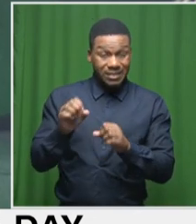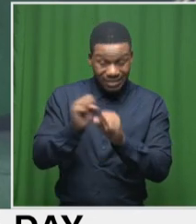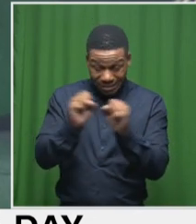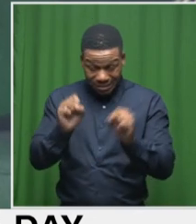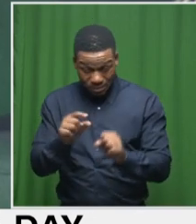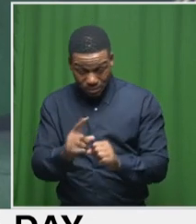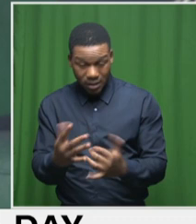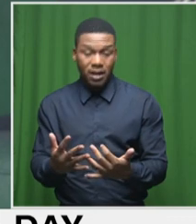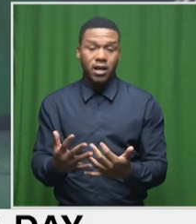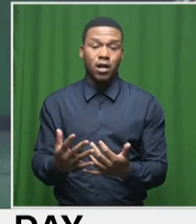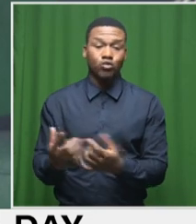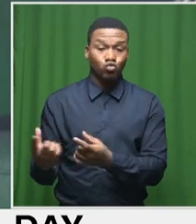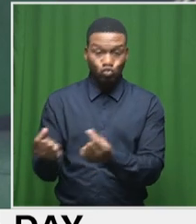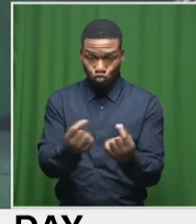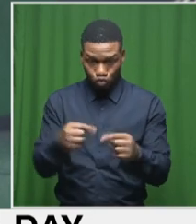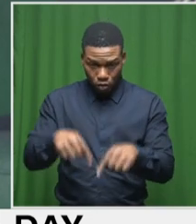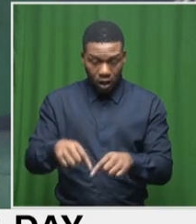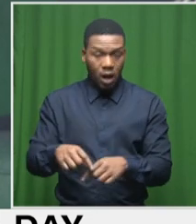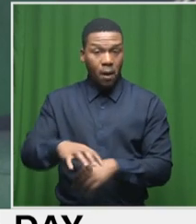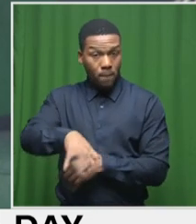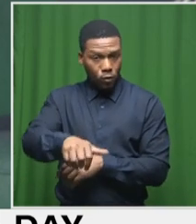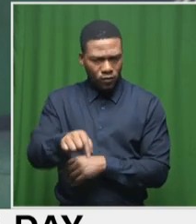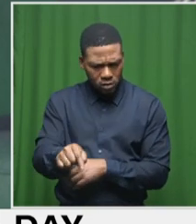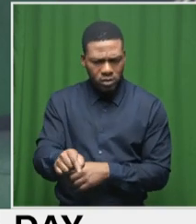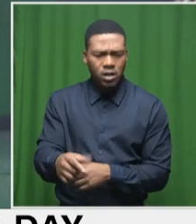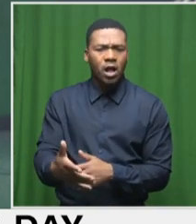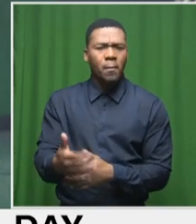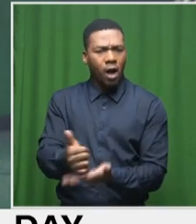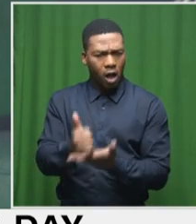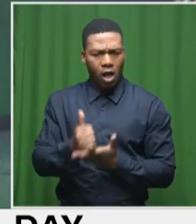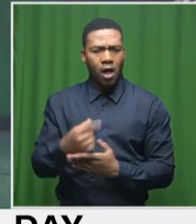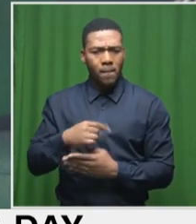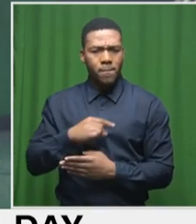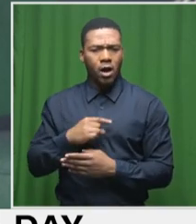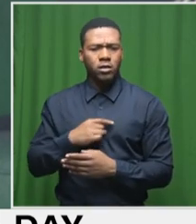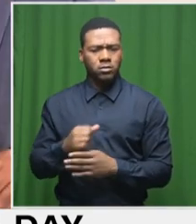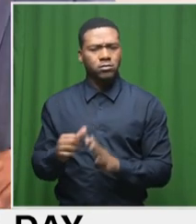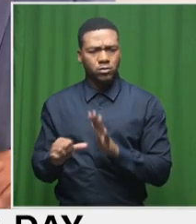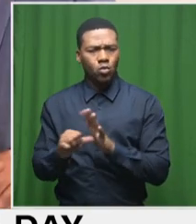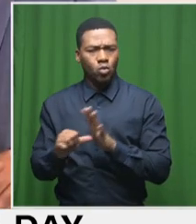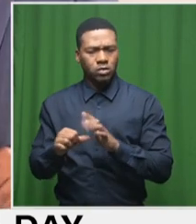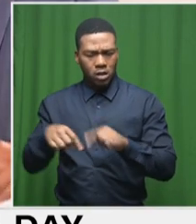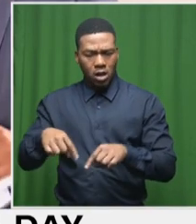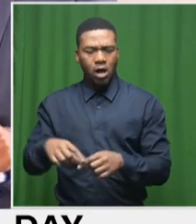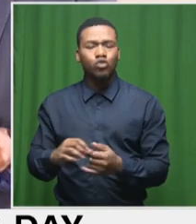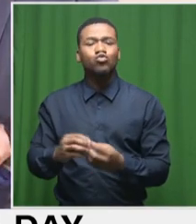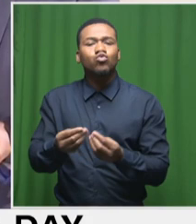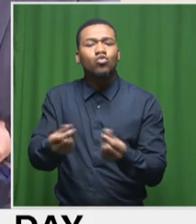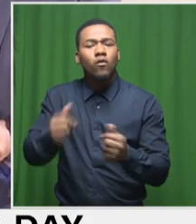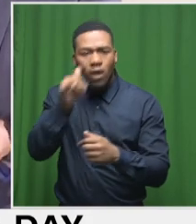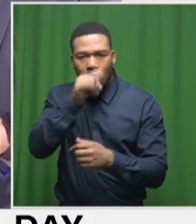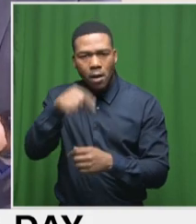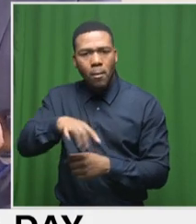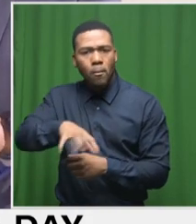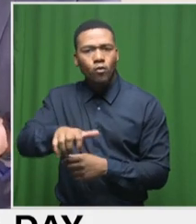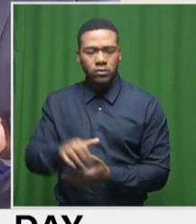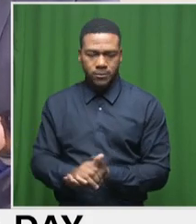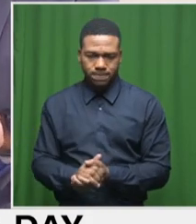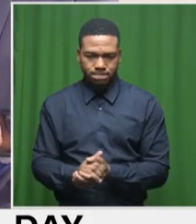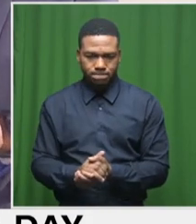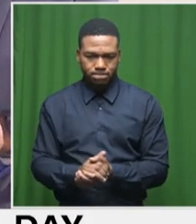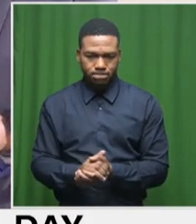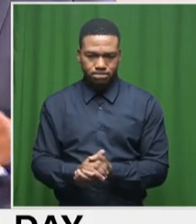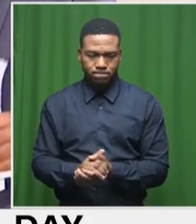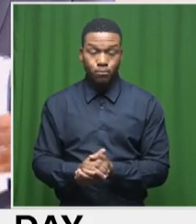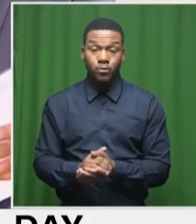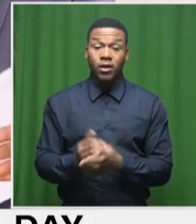province, they are having a very serious impact to can deal with the scourge of crime in the province. And also, Lieutenant, just